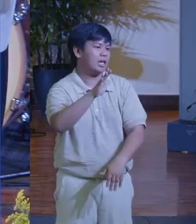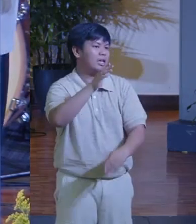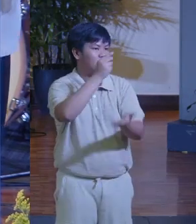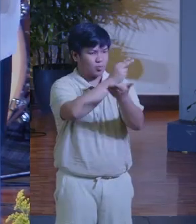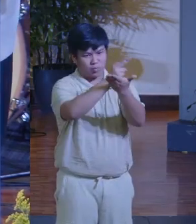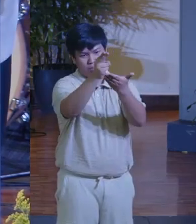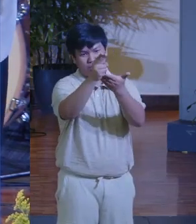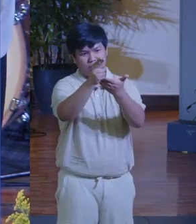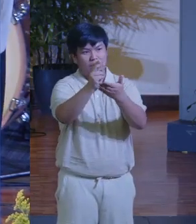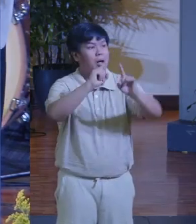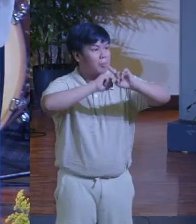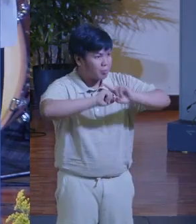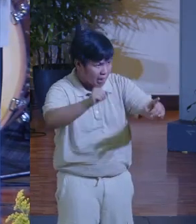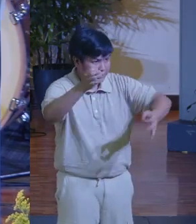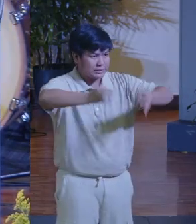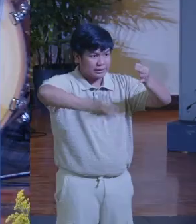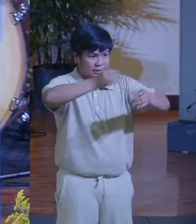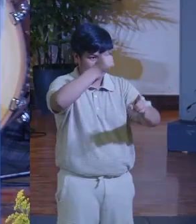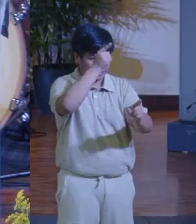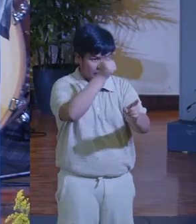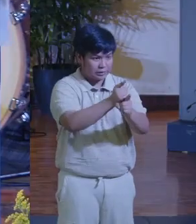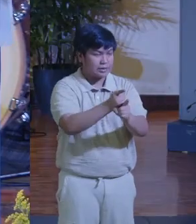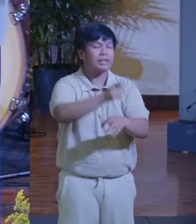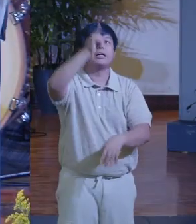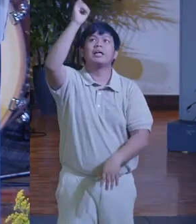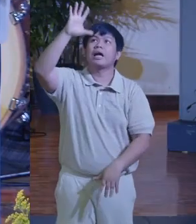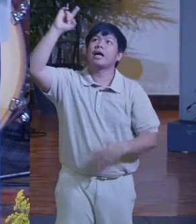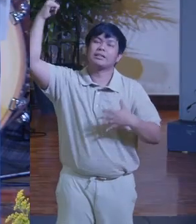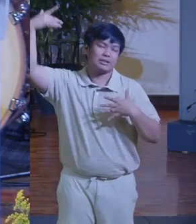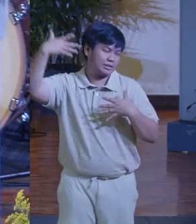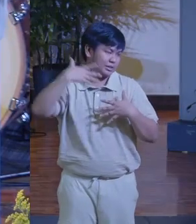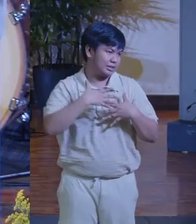by His grace as a gift.